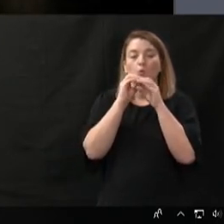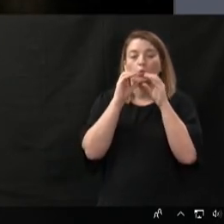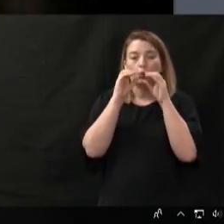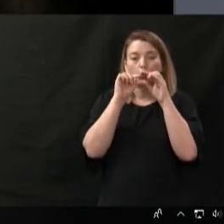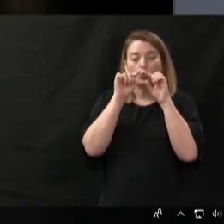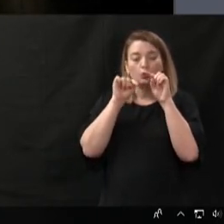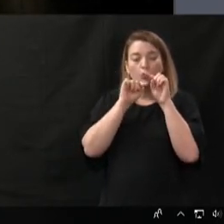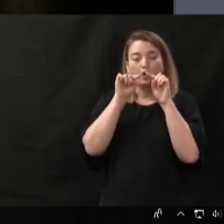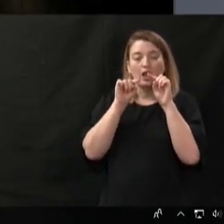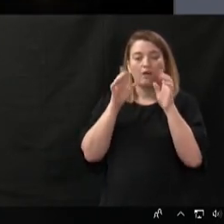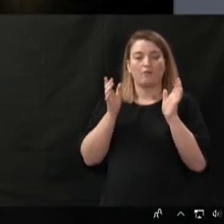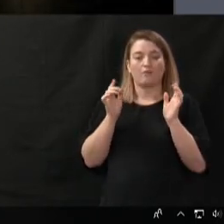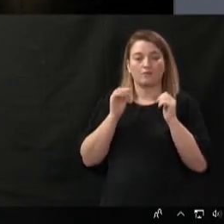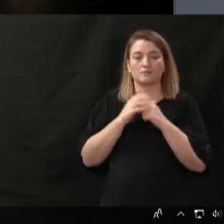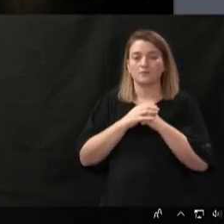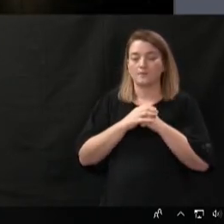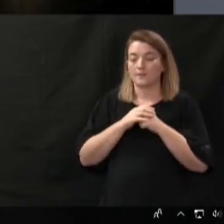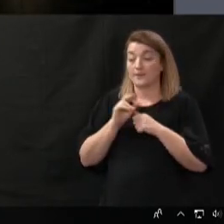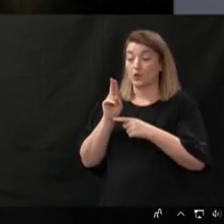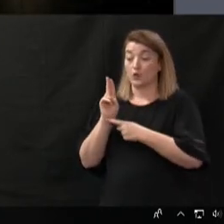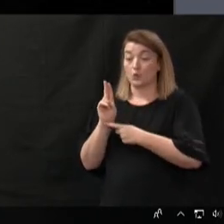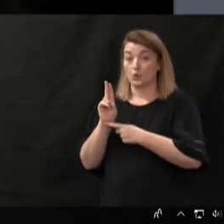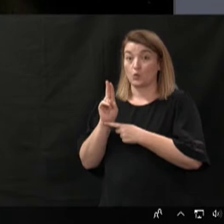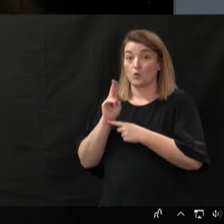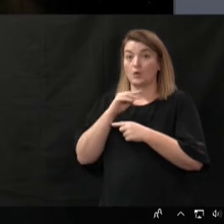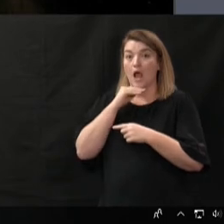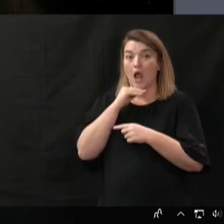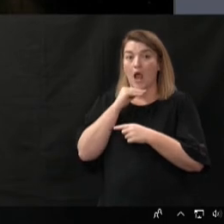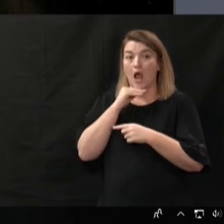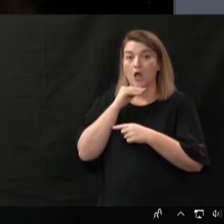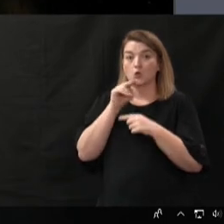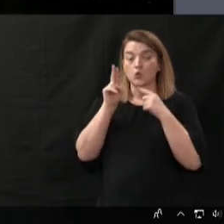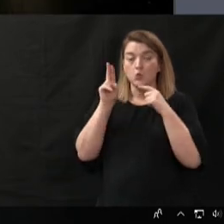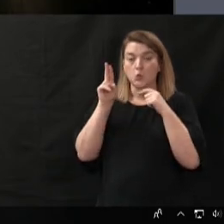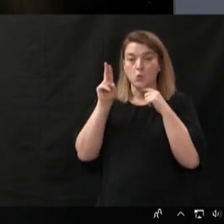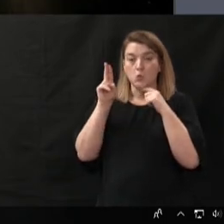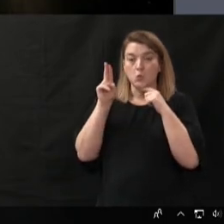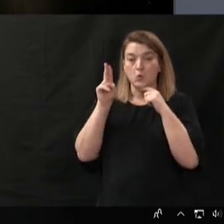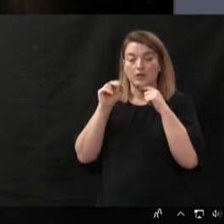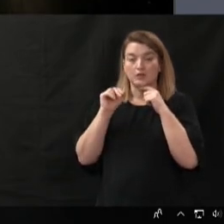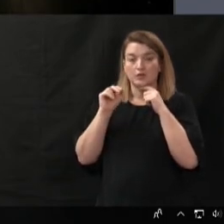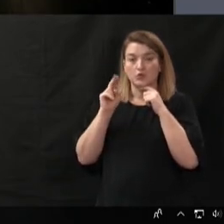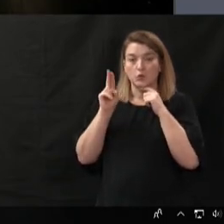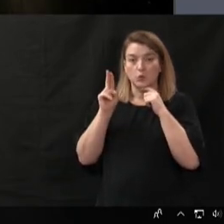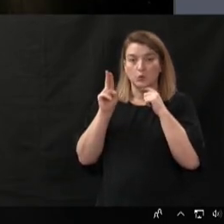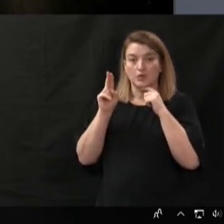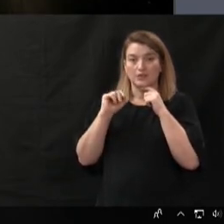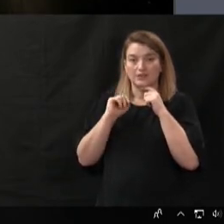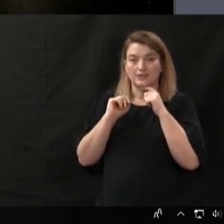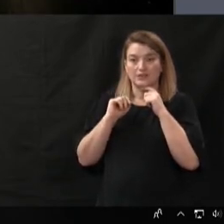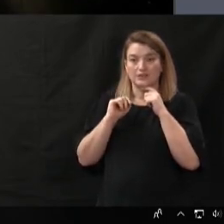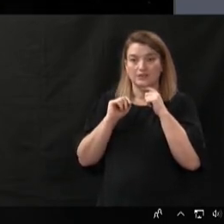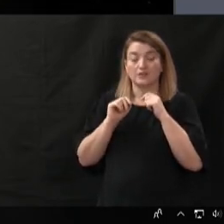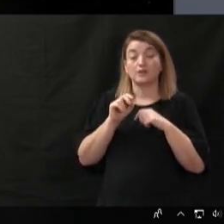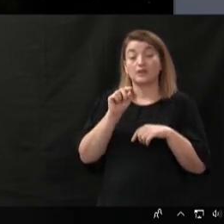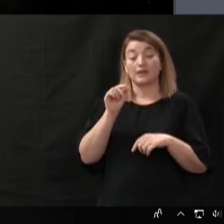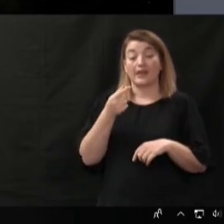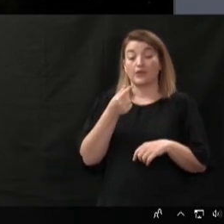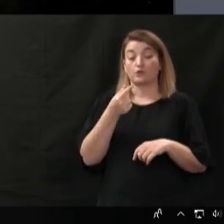two sounds, few, where my chin goes down, but it also says oo, like in